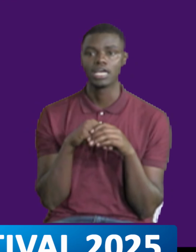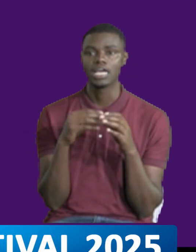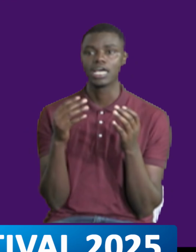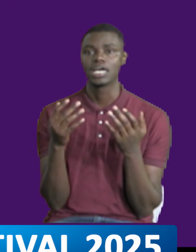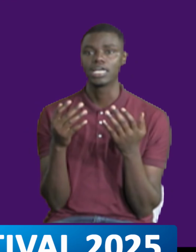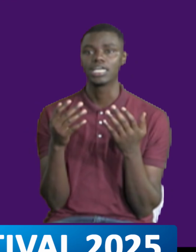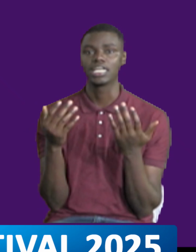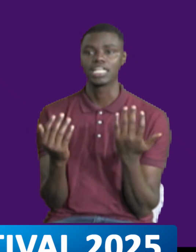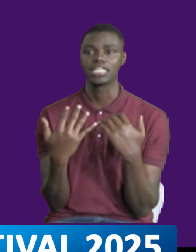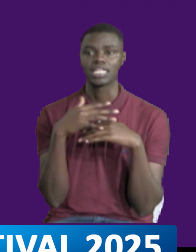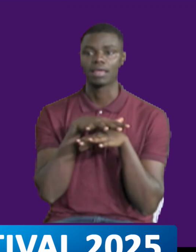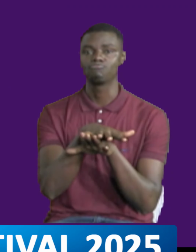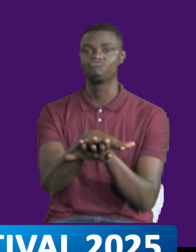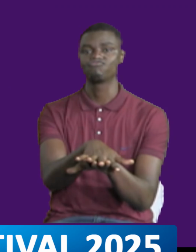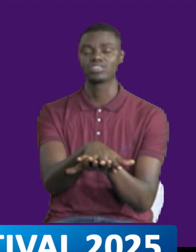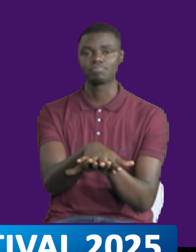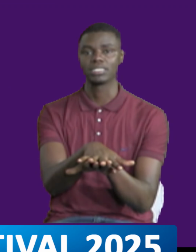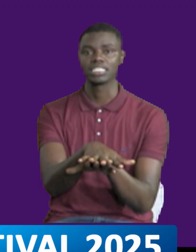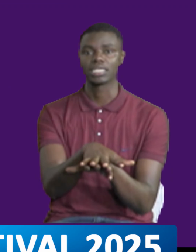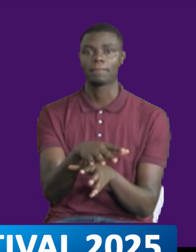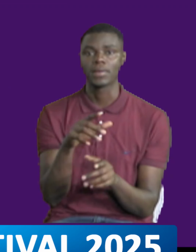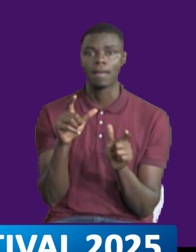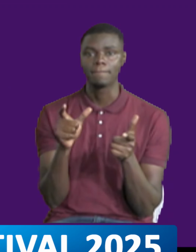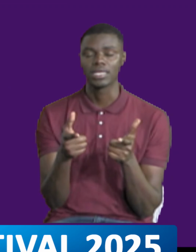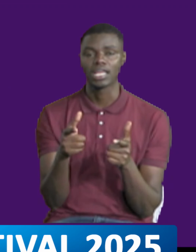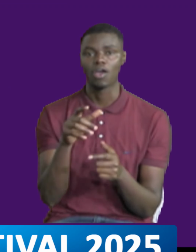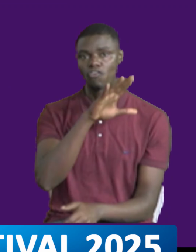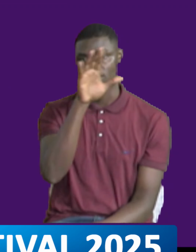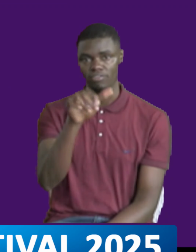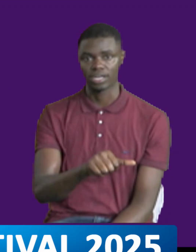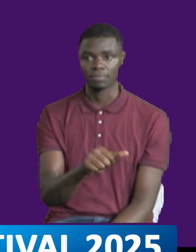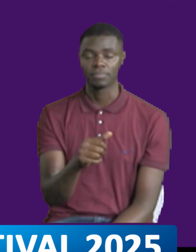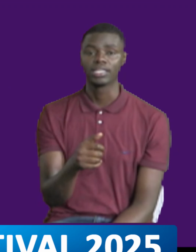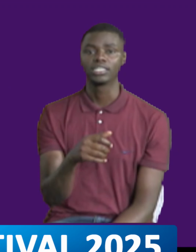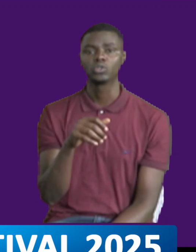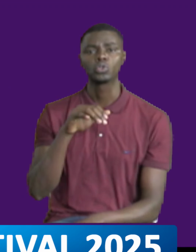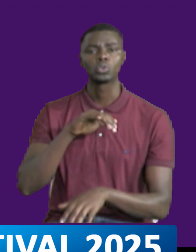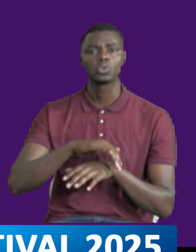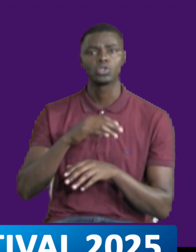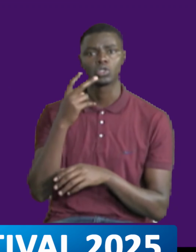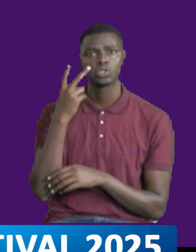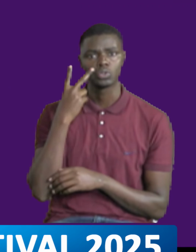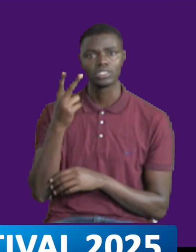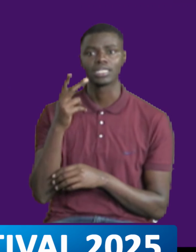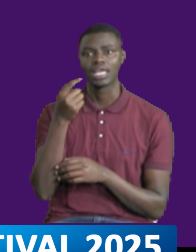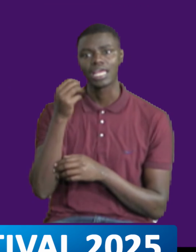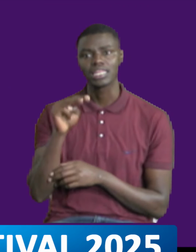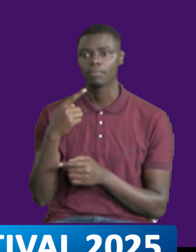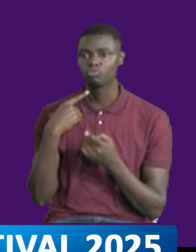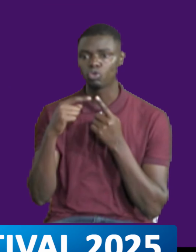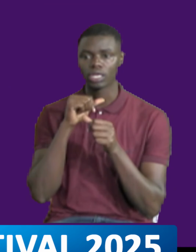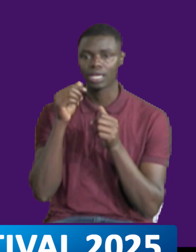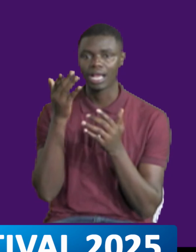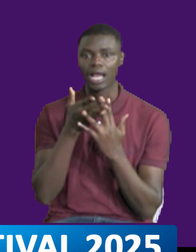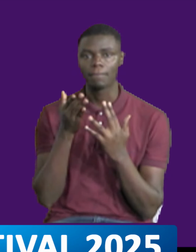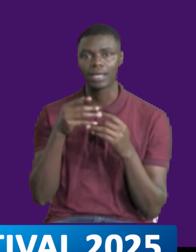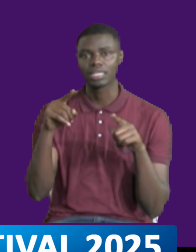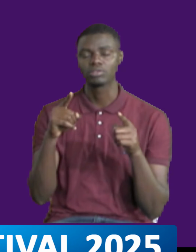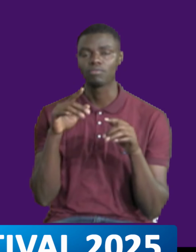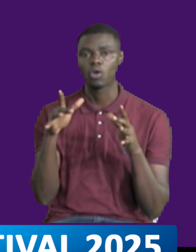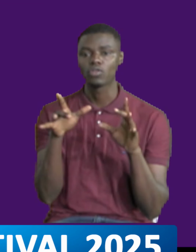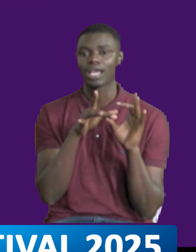the creme de la creme of African media. Yeah. And that was great to see, even them talking amongst themselves, how they can